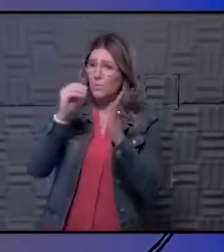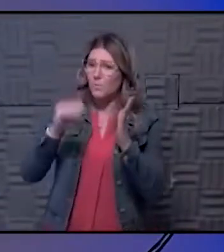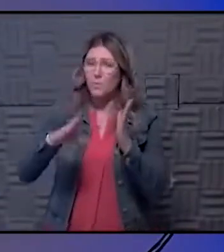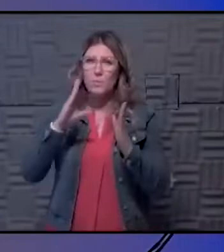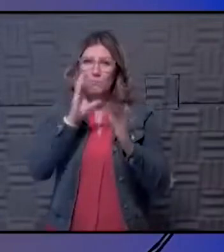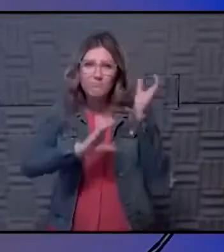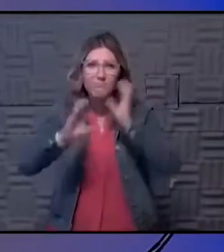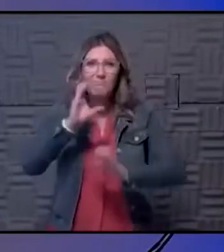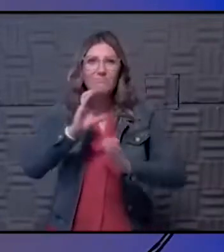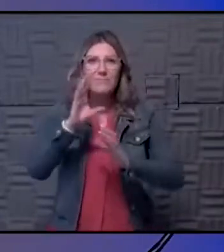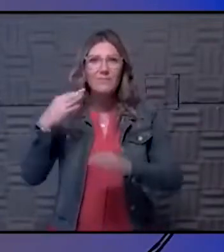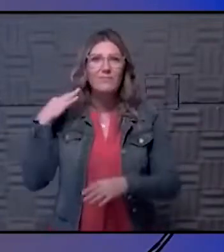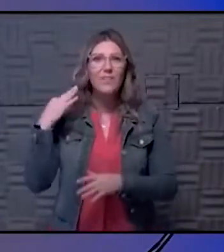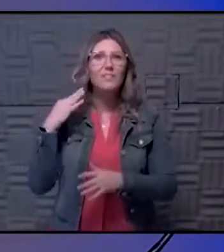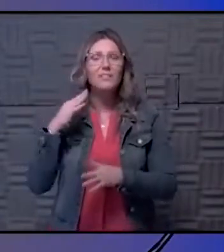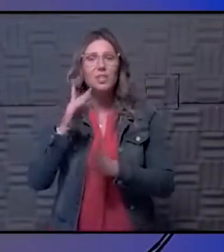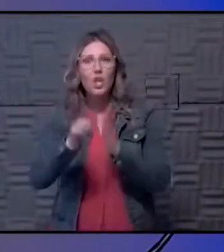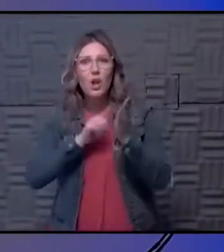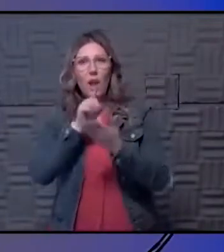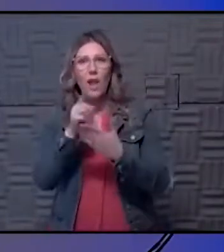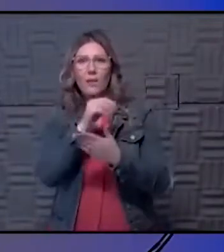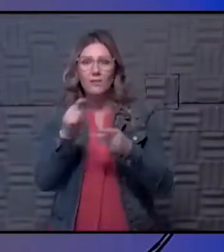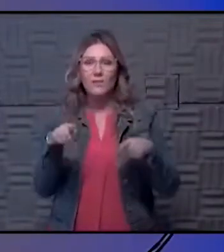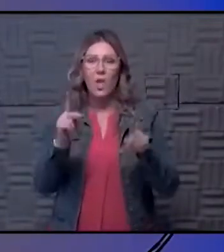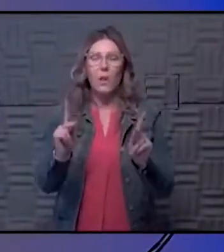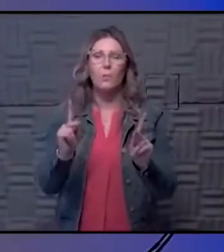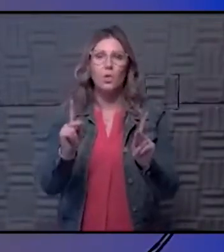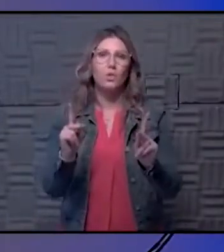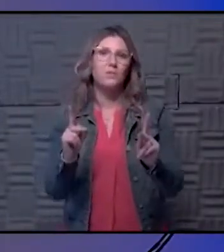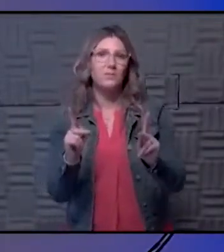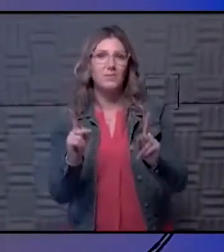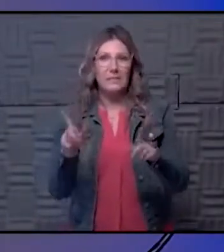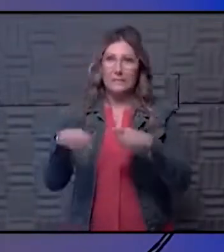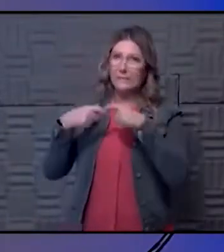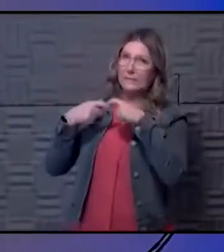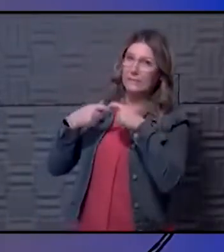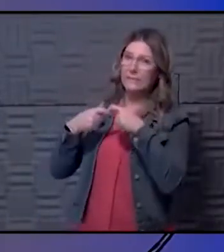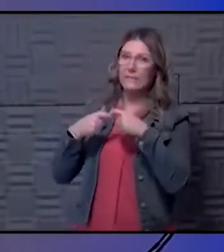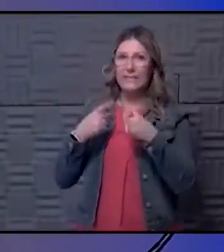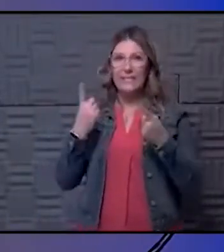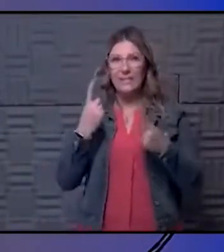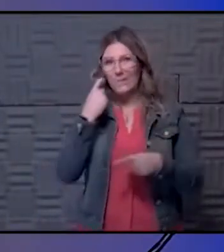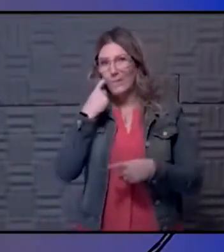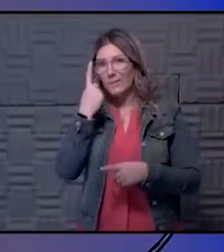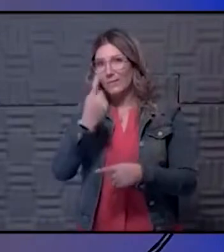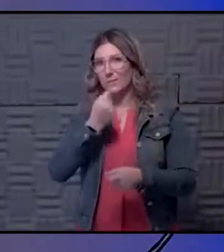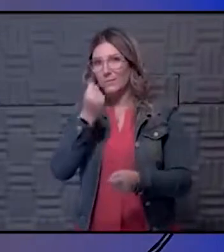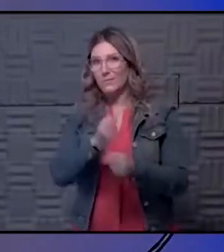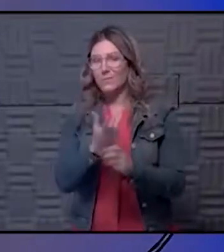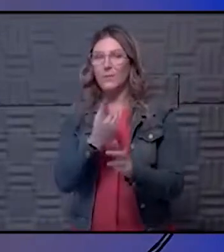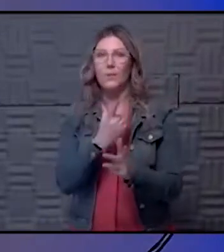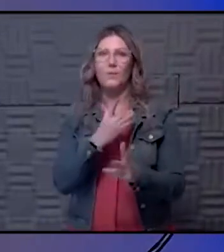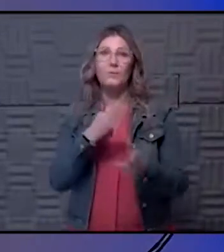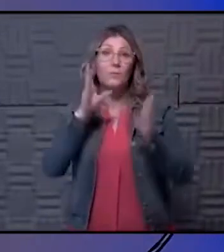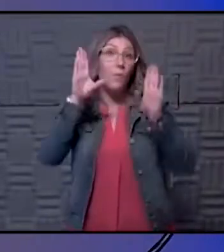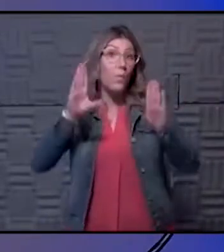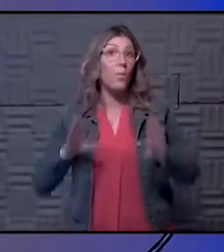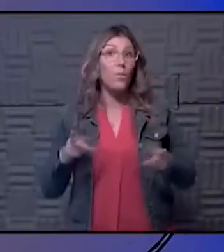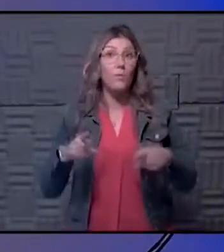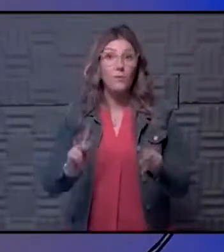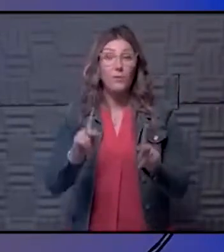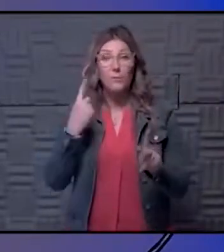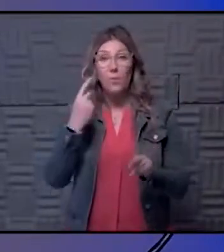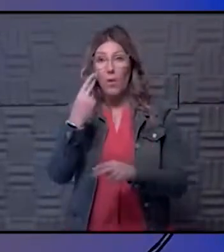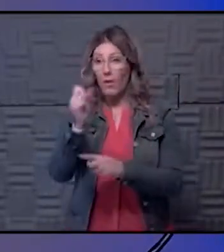hours. A lot of our opportunities, of course, have been put on pause for the last year. So it would be a great opportunity for high school